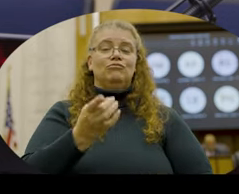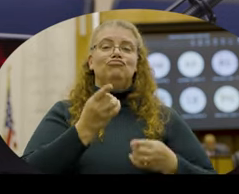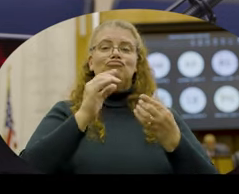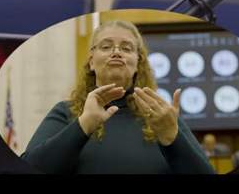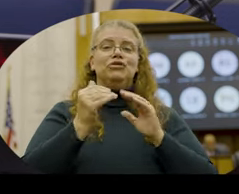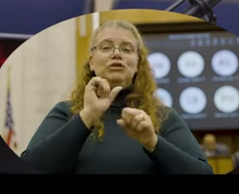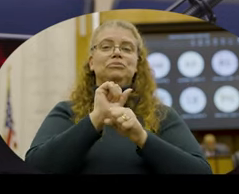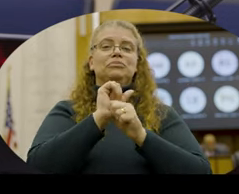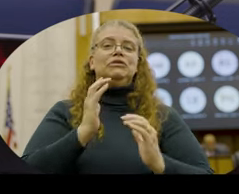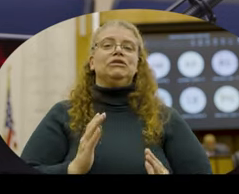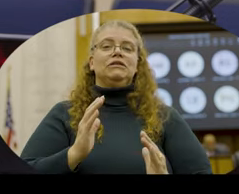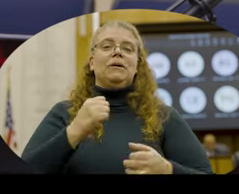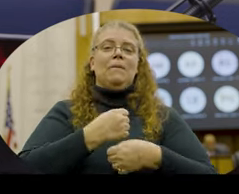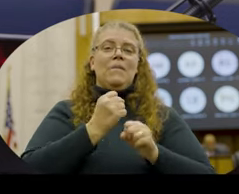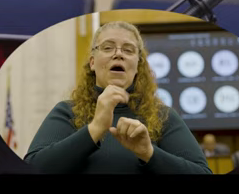Oh, people love parks, right?